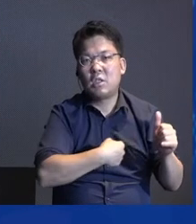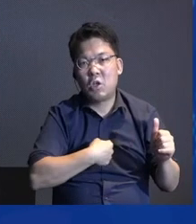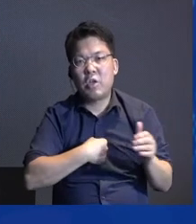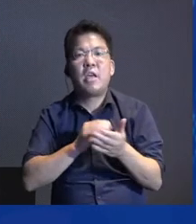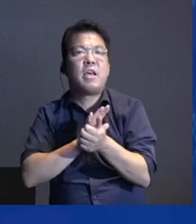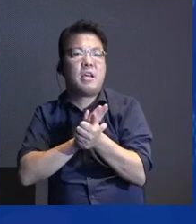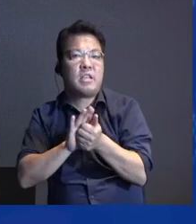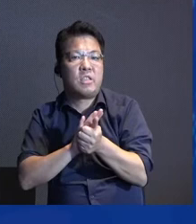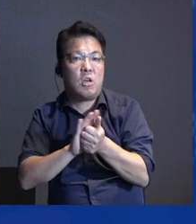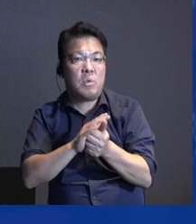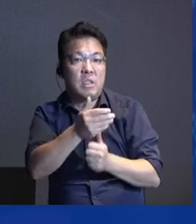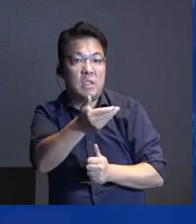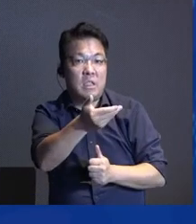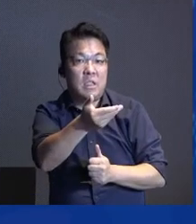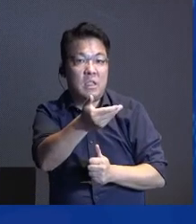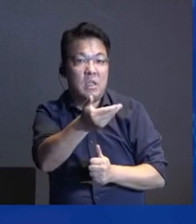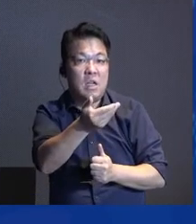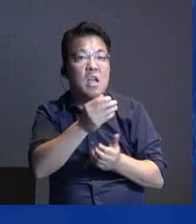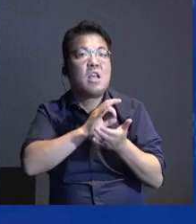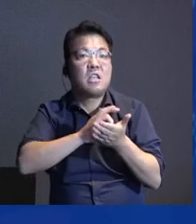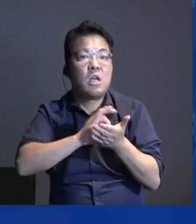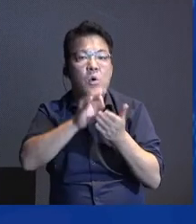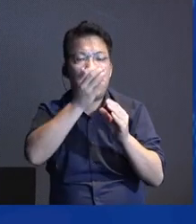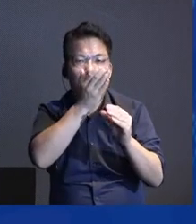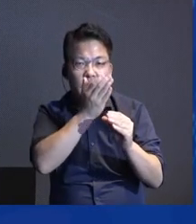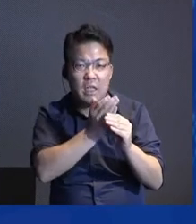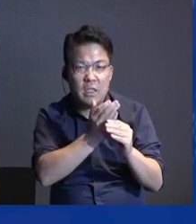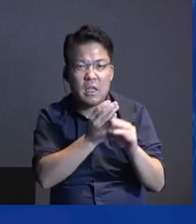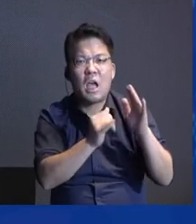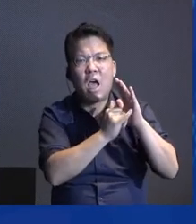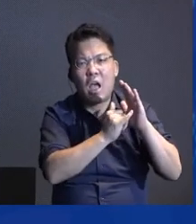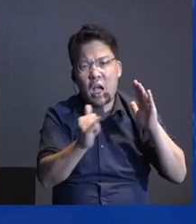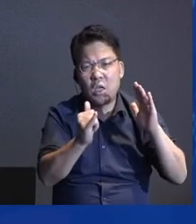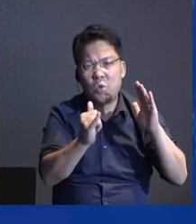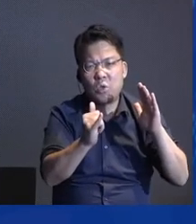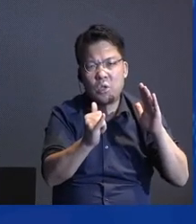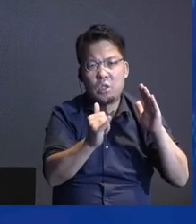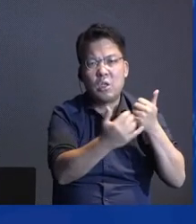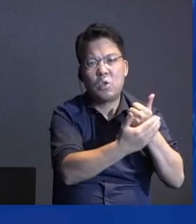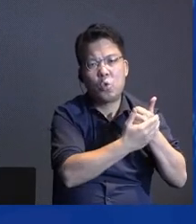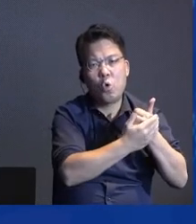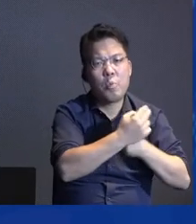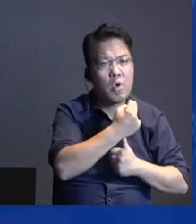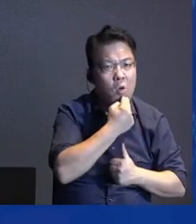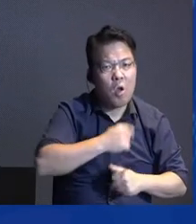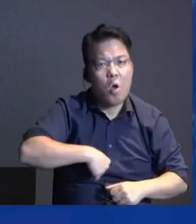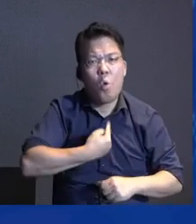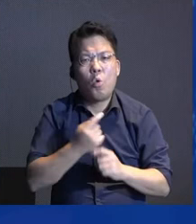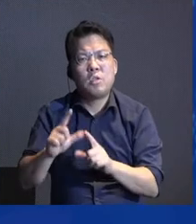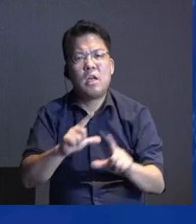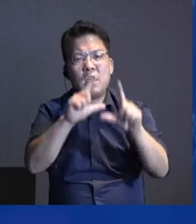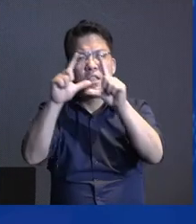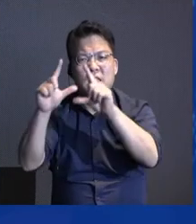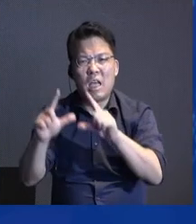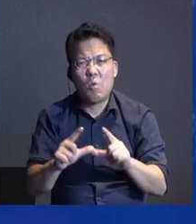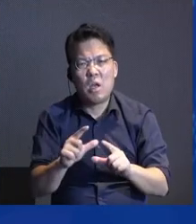This is a table of the level of care for users. In Japan, it's divided